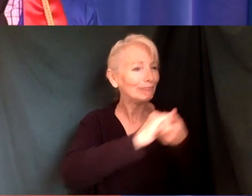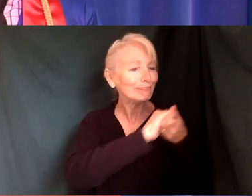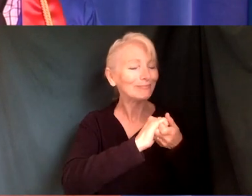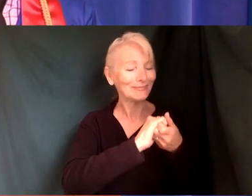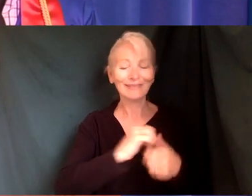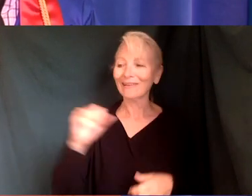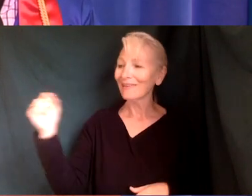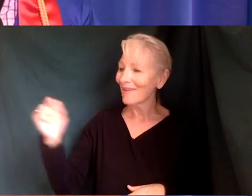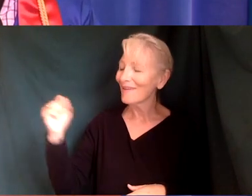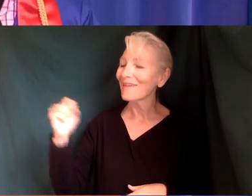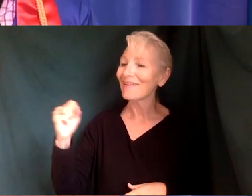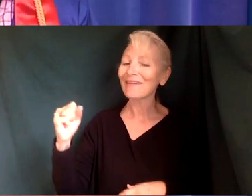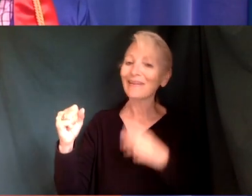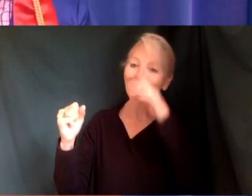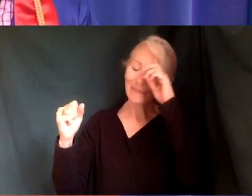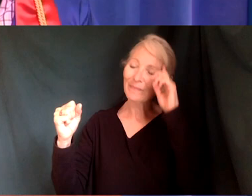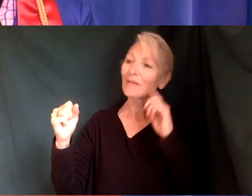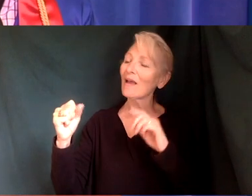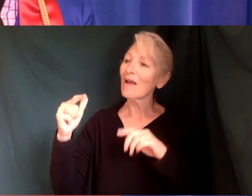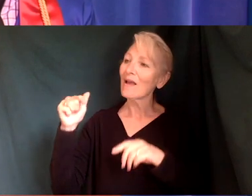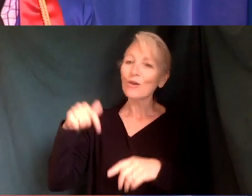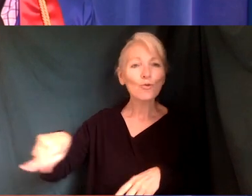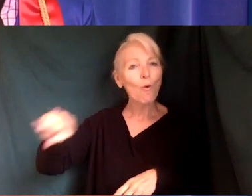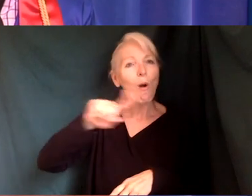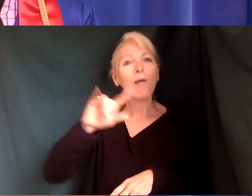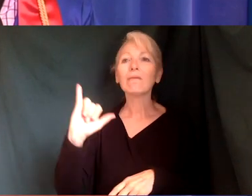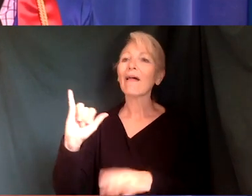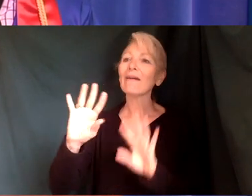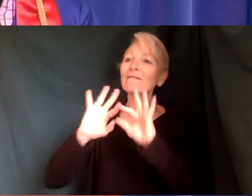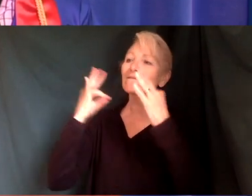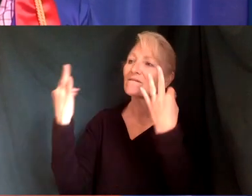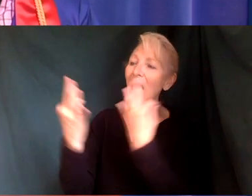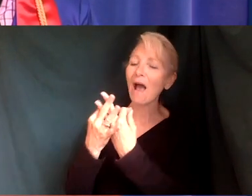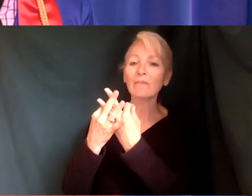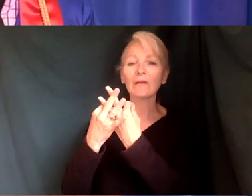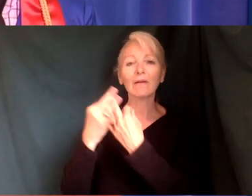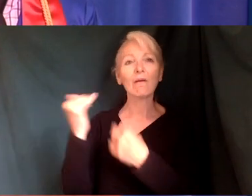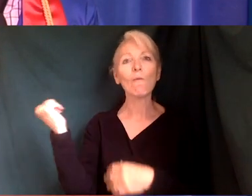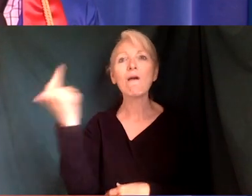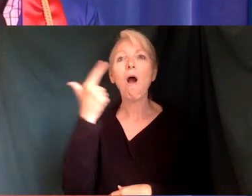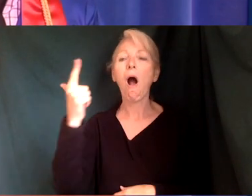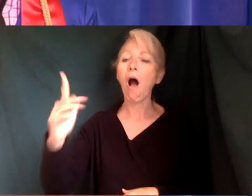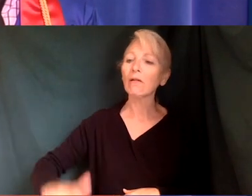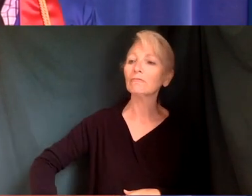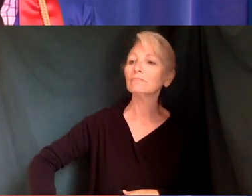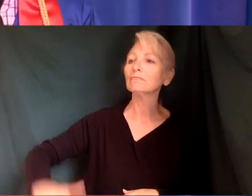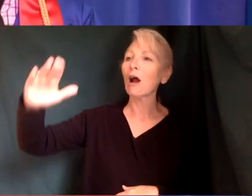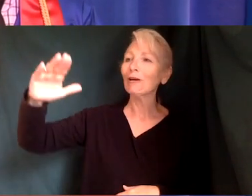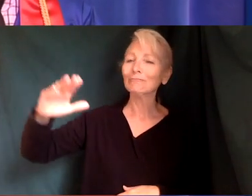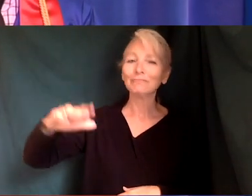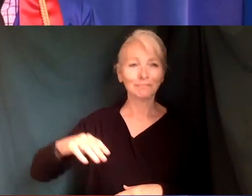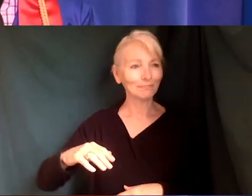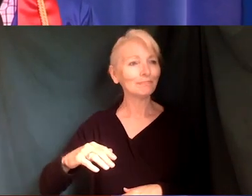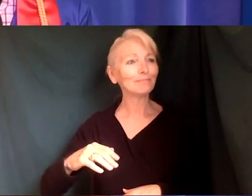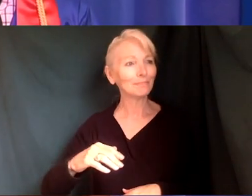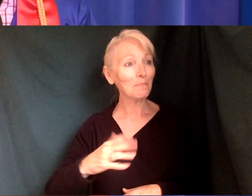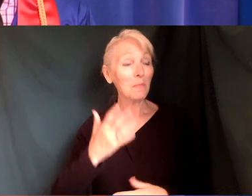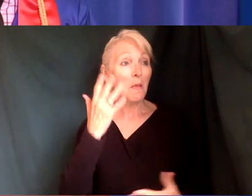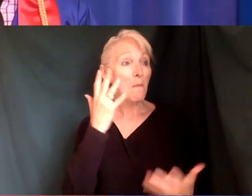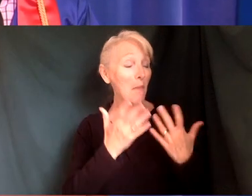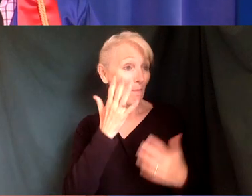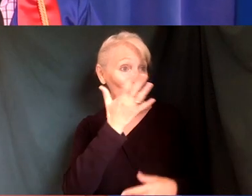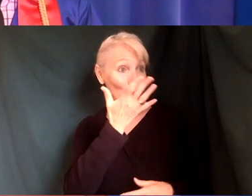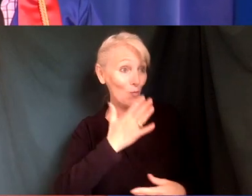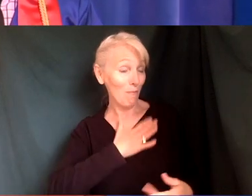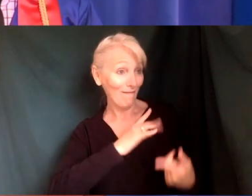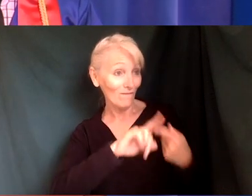that being said, it's hard to imagine having a family other than each of you. We have grown in remarkable ways through these past 4 years. Whether